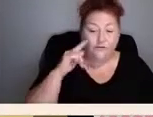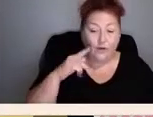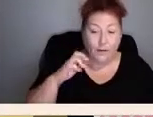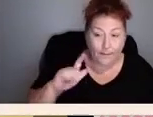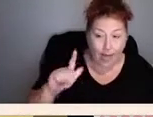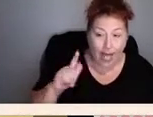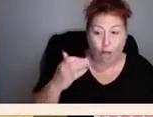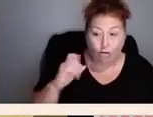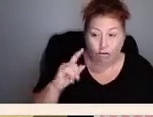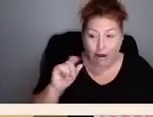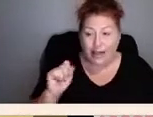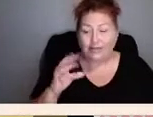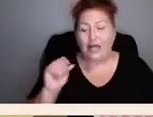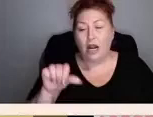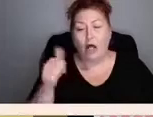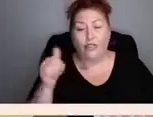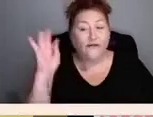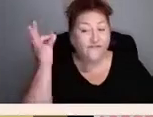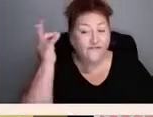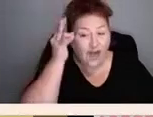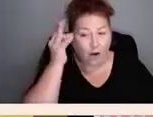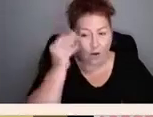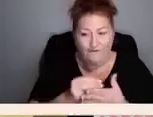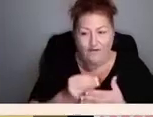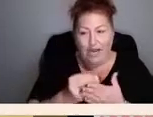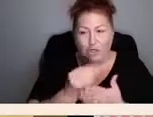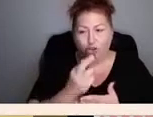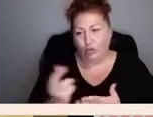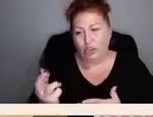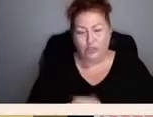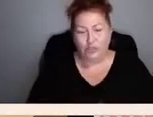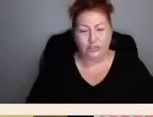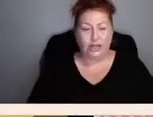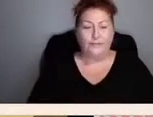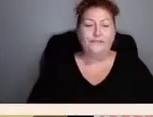other federal financial resources.